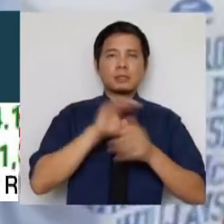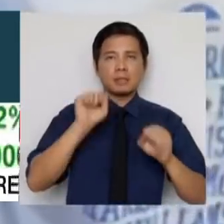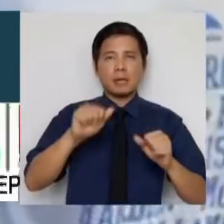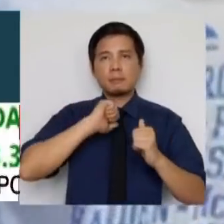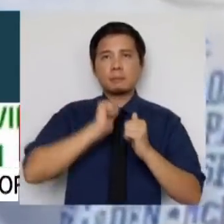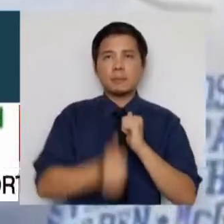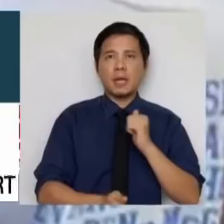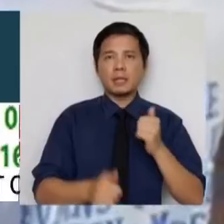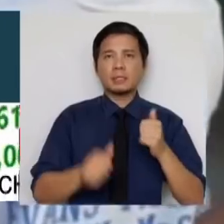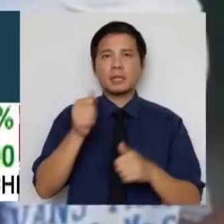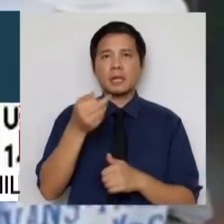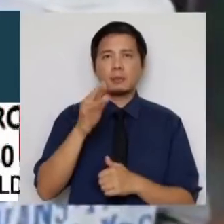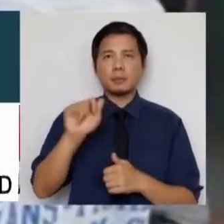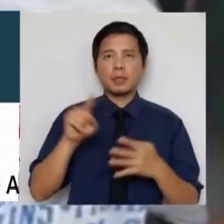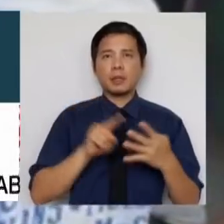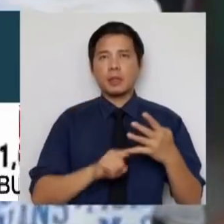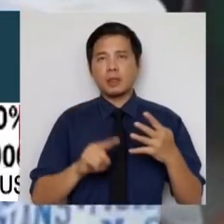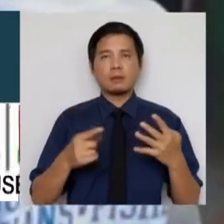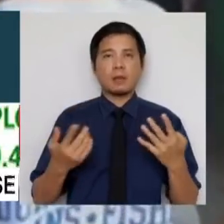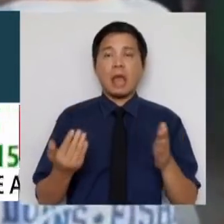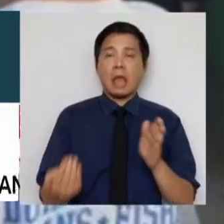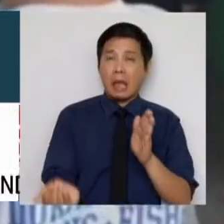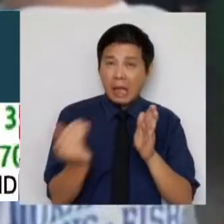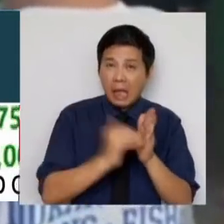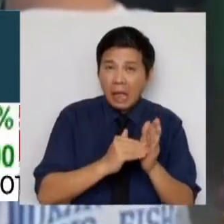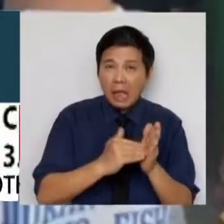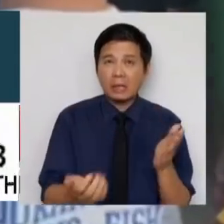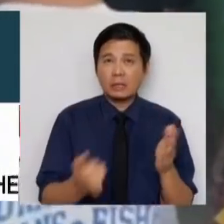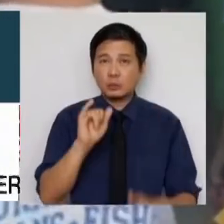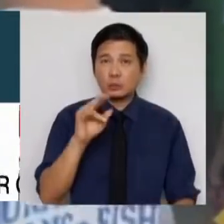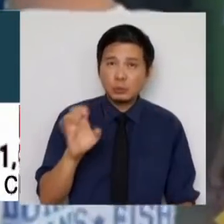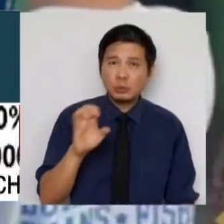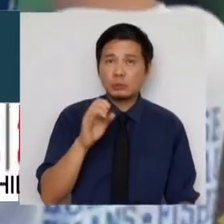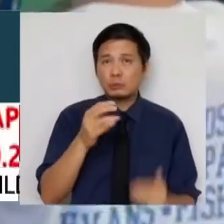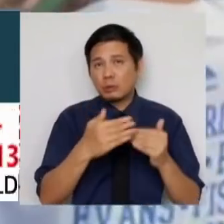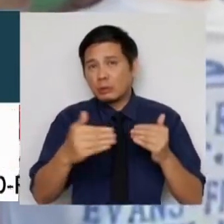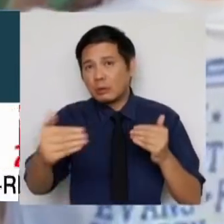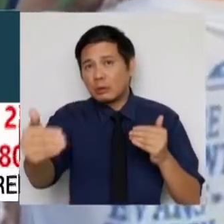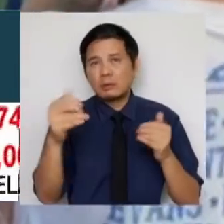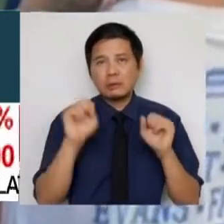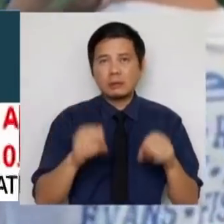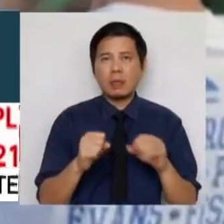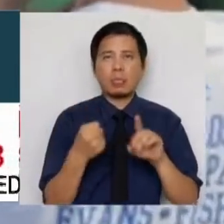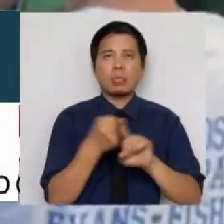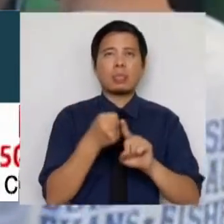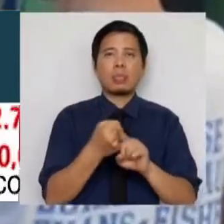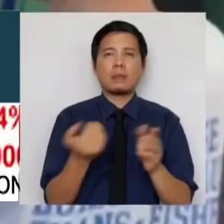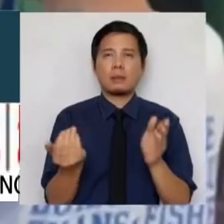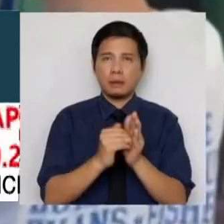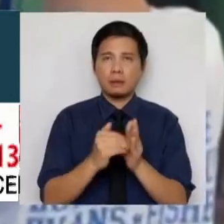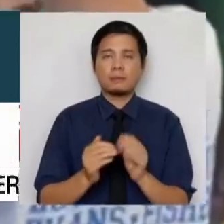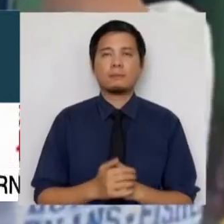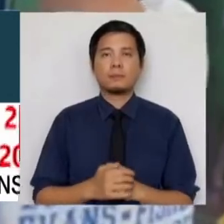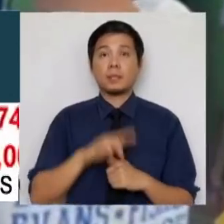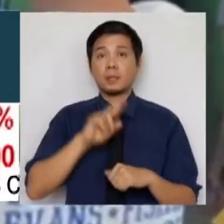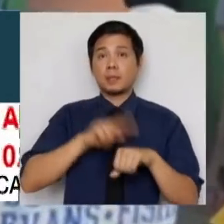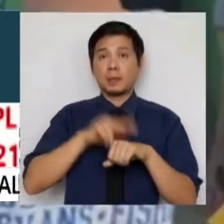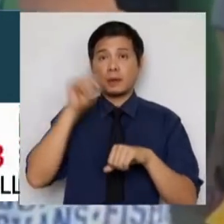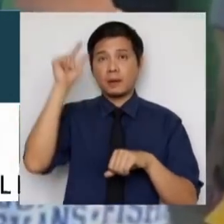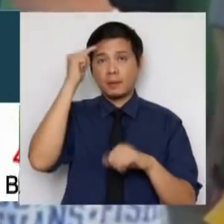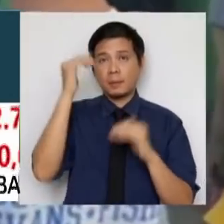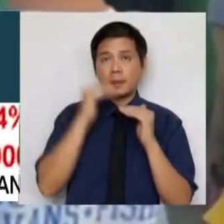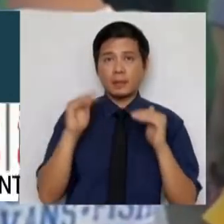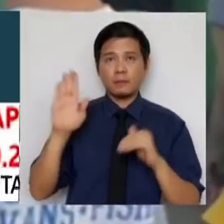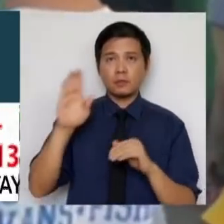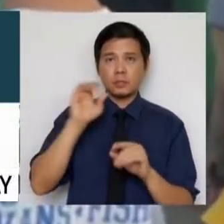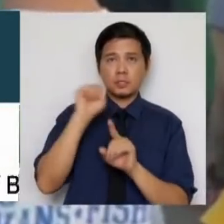in the middle of the year, in the latter part of the year. And I think that given the situation in the national government level, the local